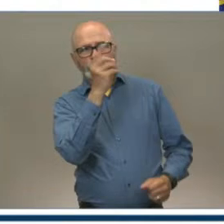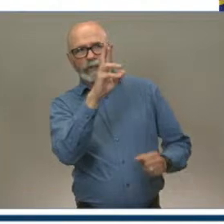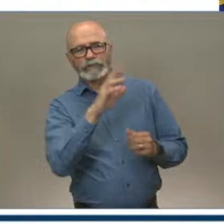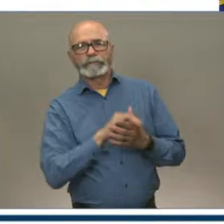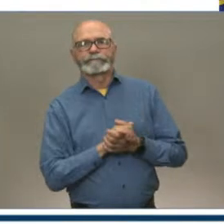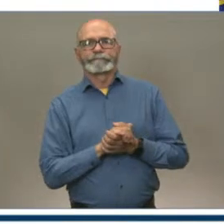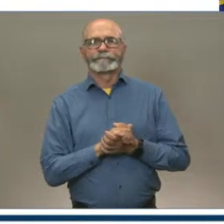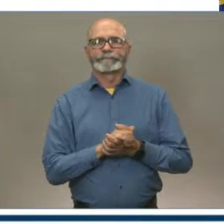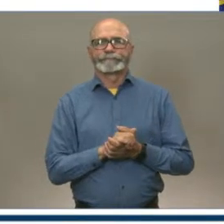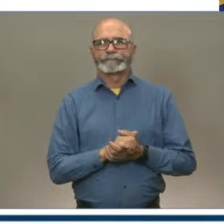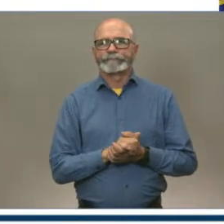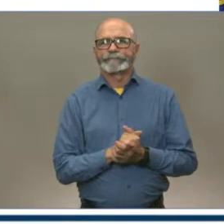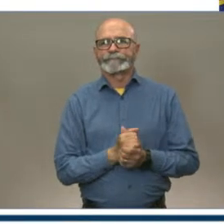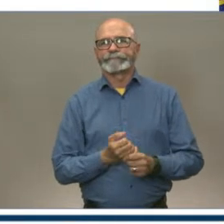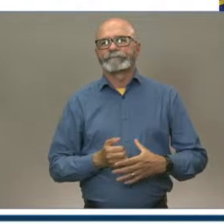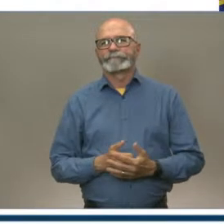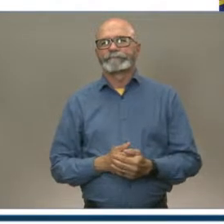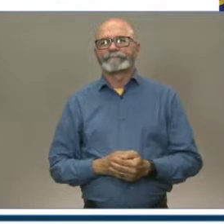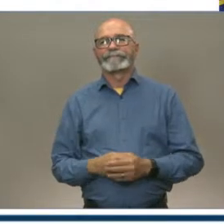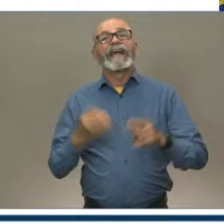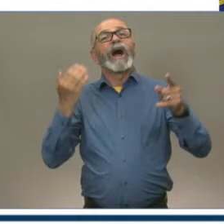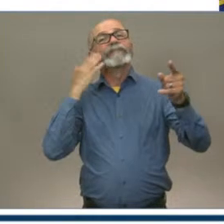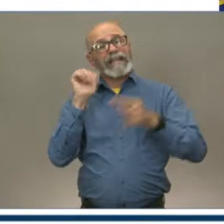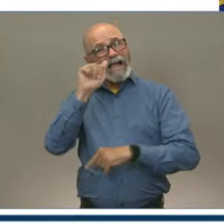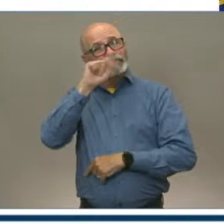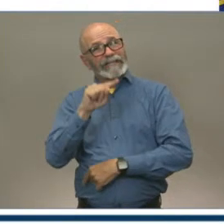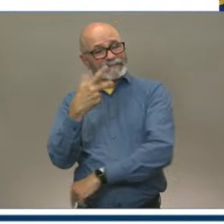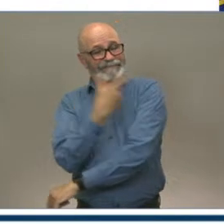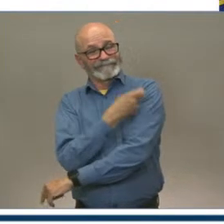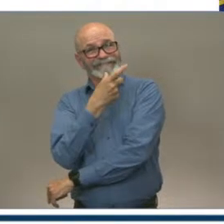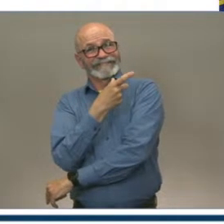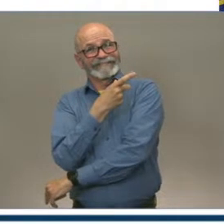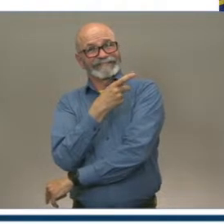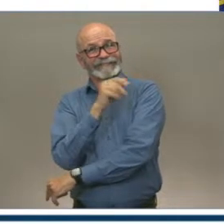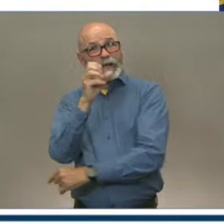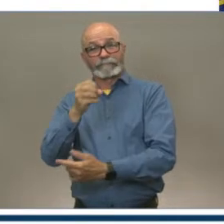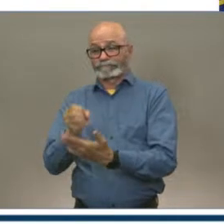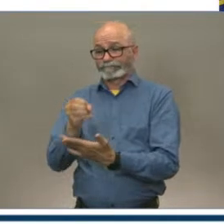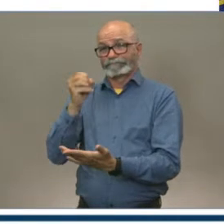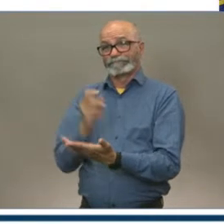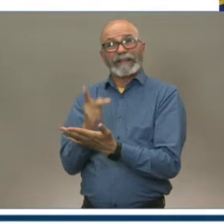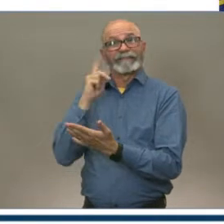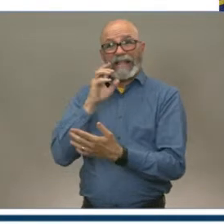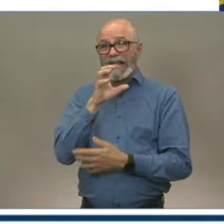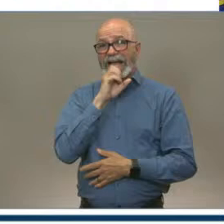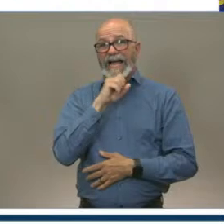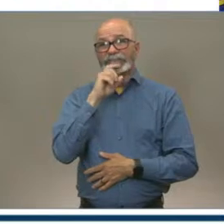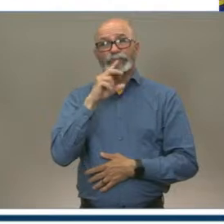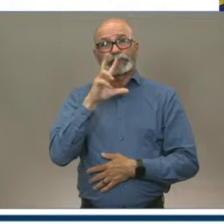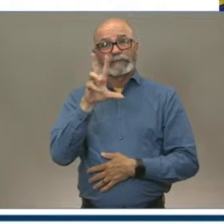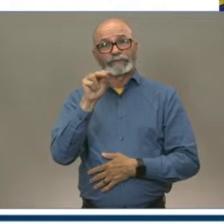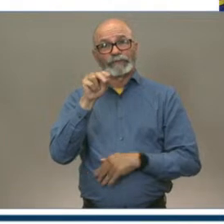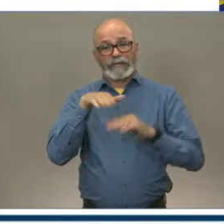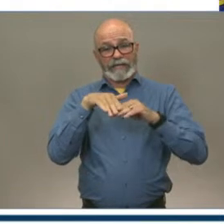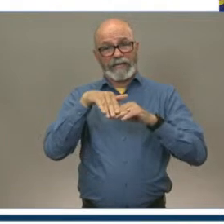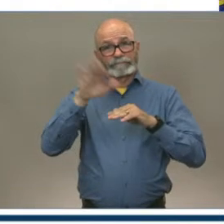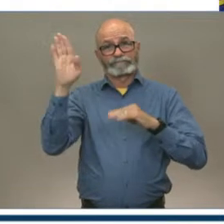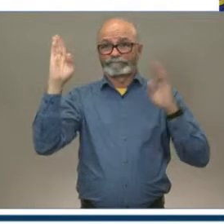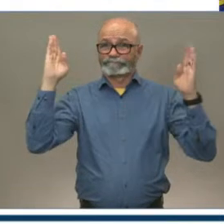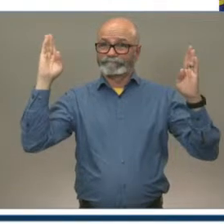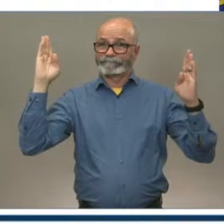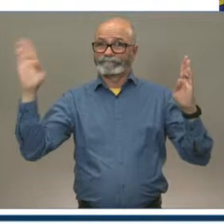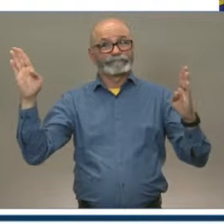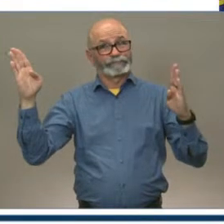now that the AstraZeneca vaccine has been approved for people 30 and above, are there any plans to expand to that age group right now